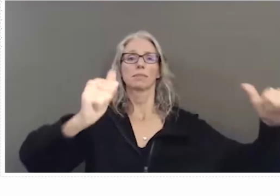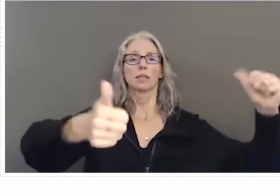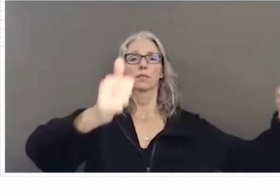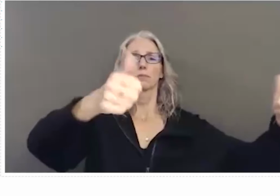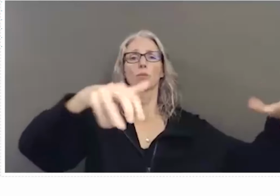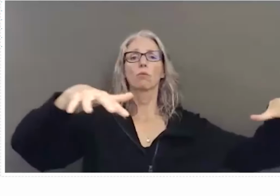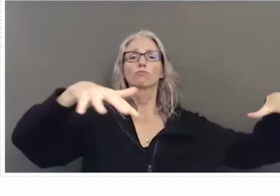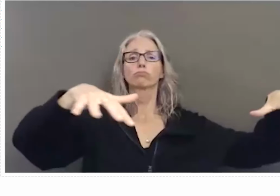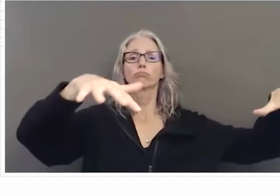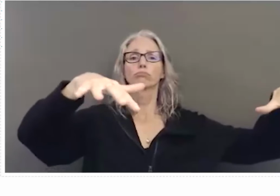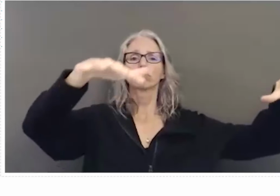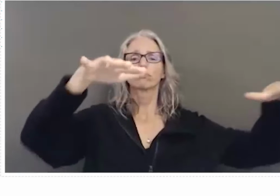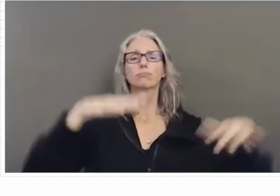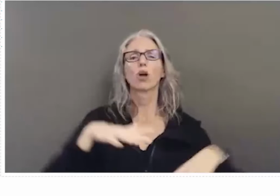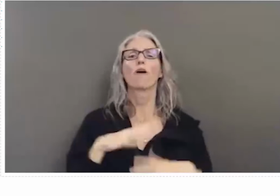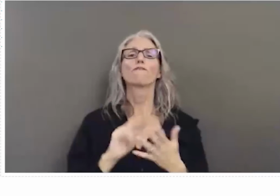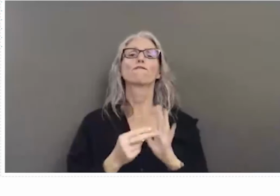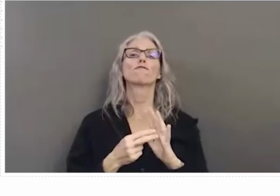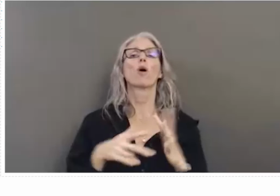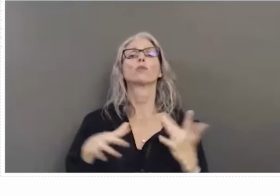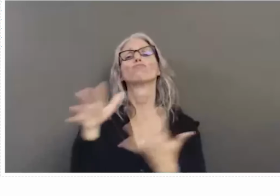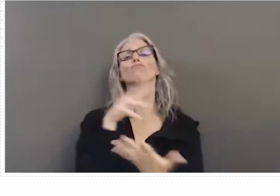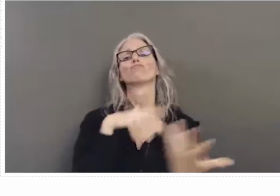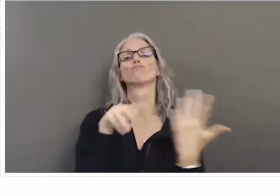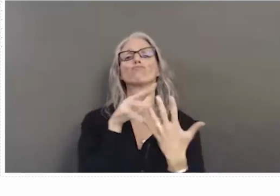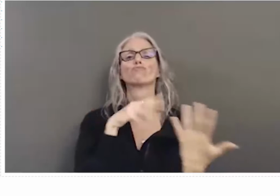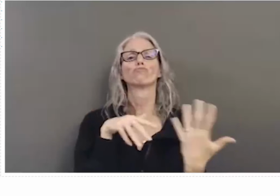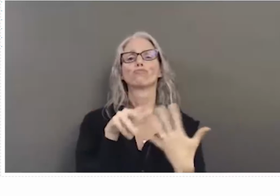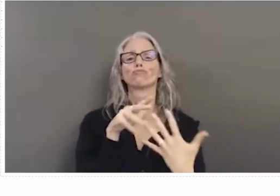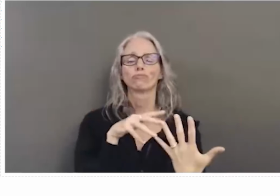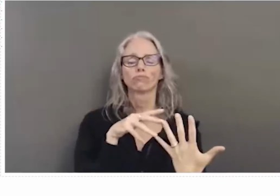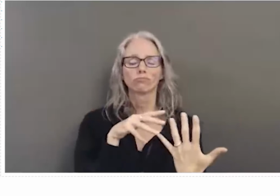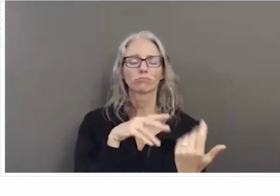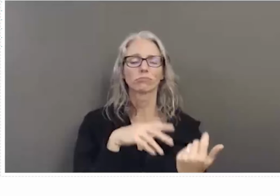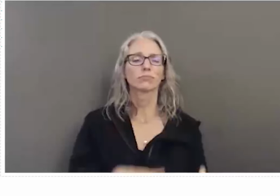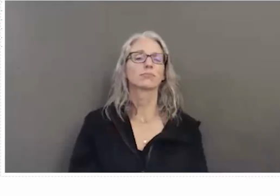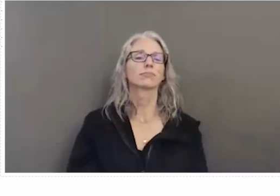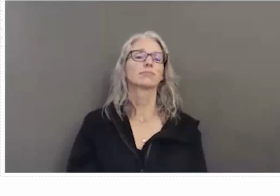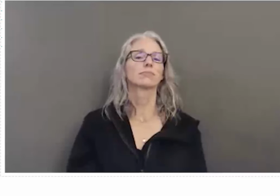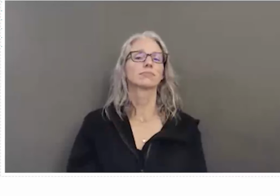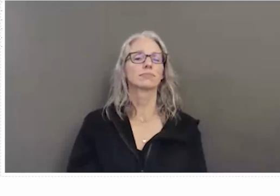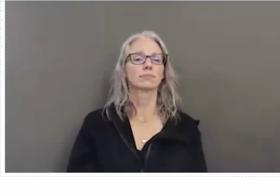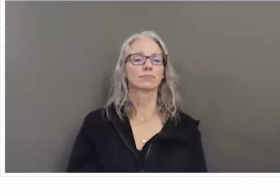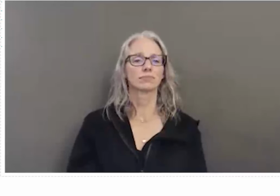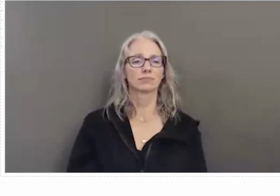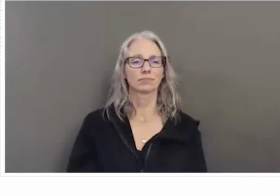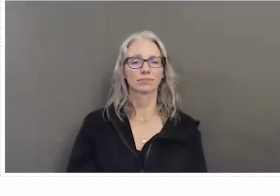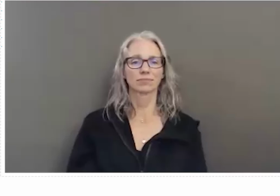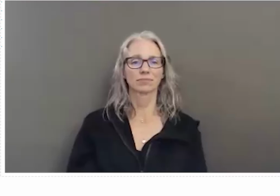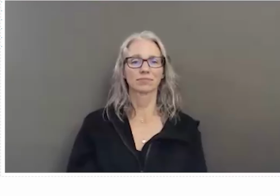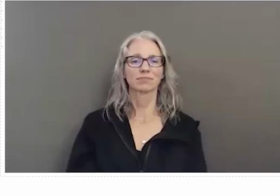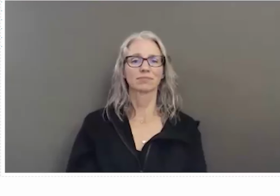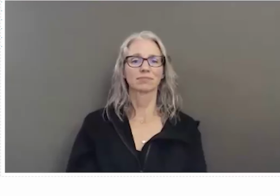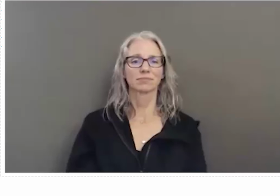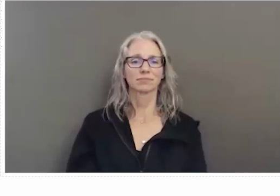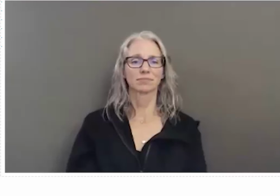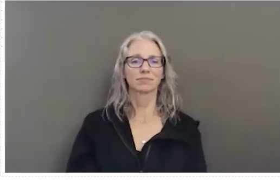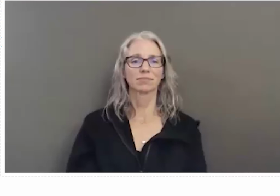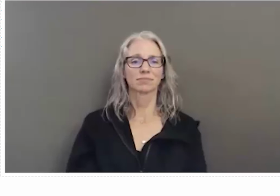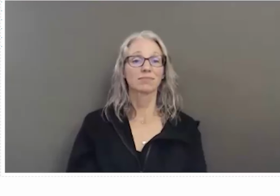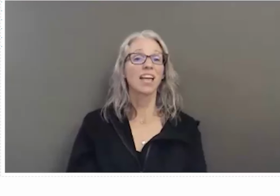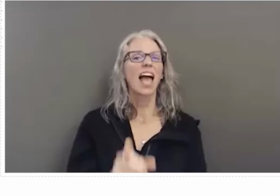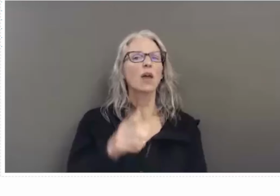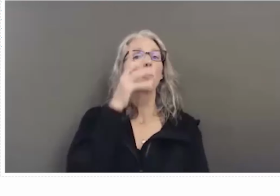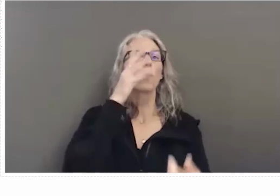that people go hang out in other times of the year that look really cool, and they're like little like sun decks that have their logos and stuff on them.